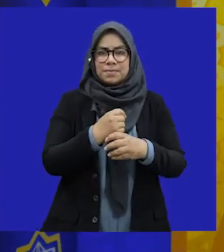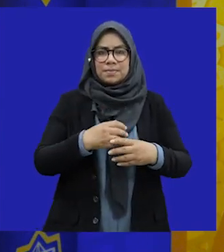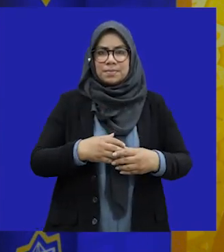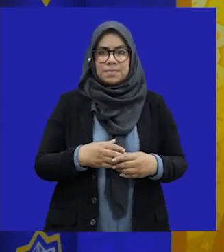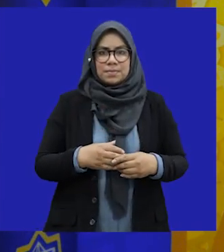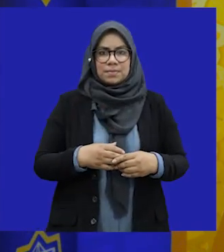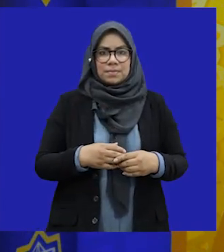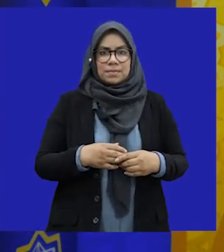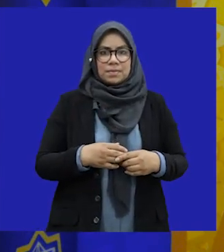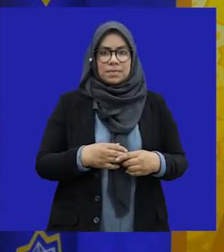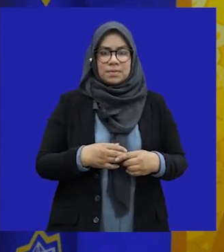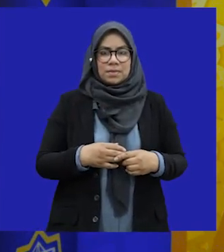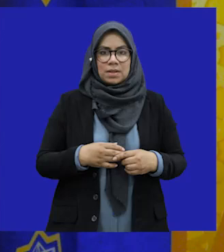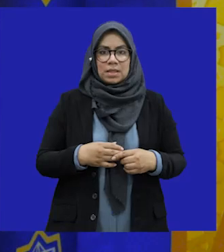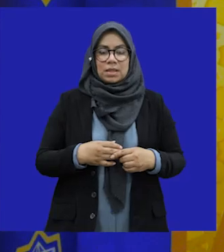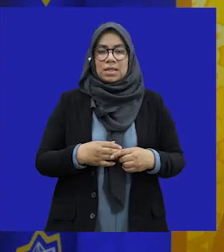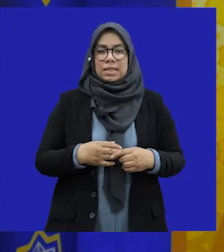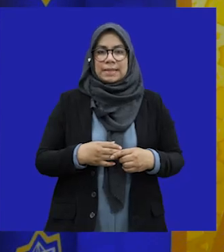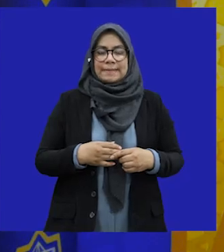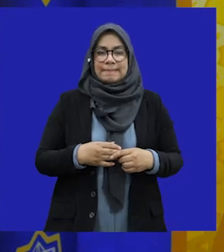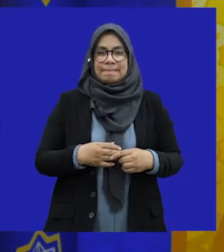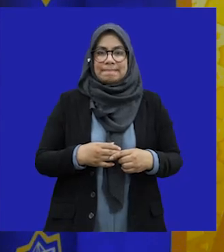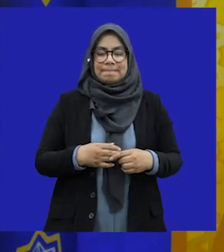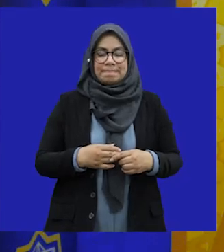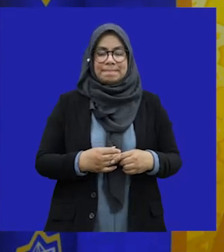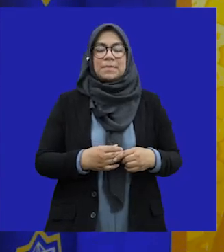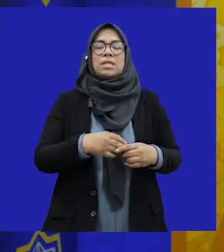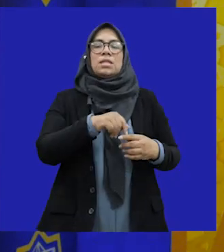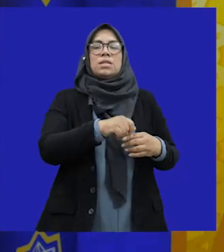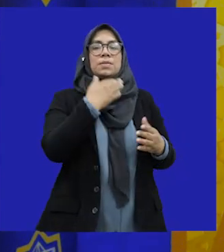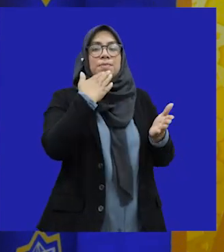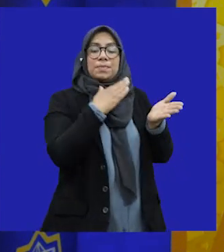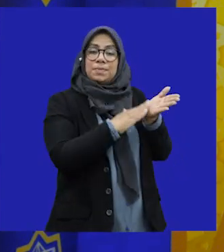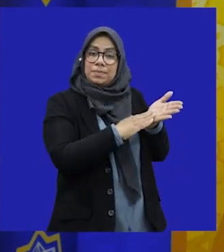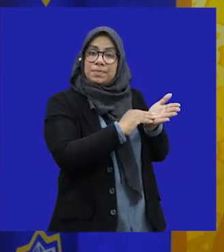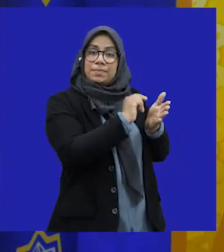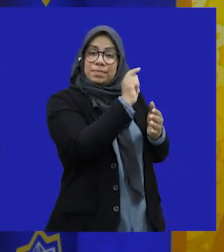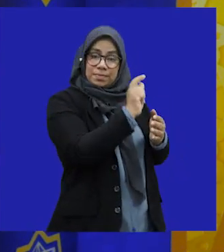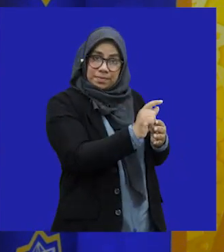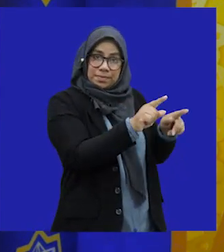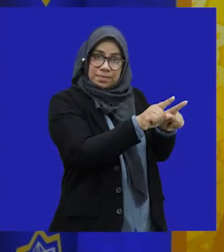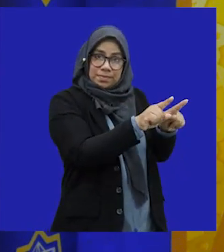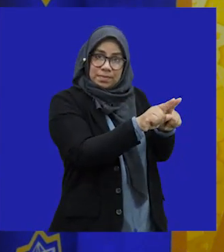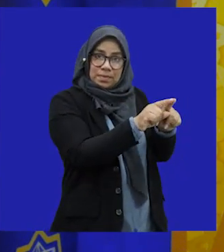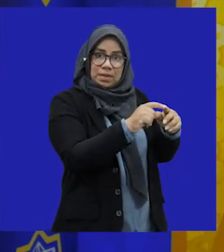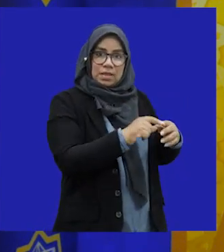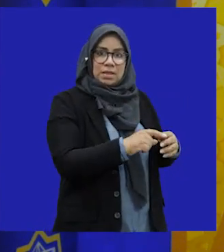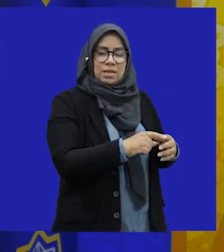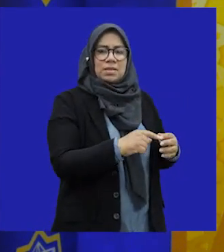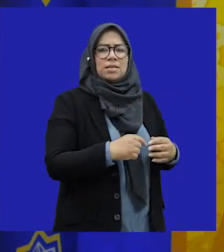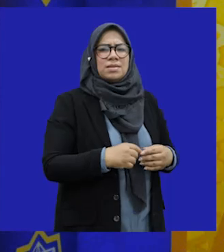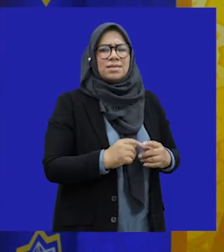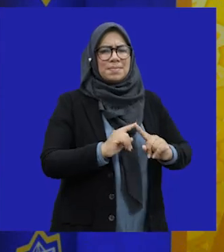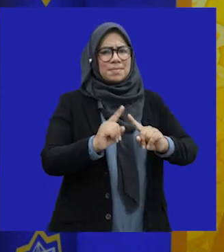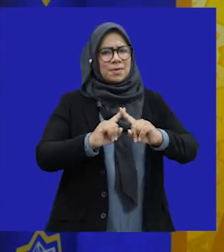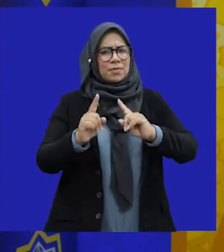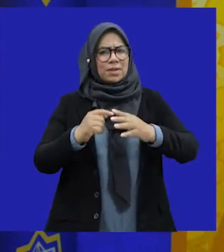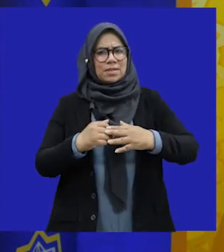a mean to attain the companionship of Rasulullah sallallahu alaihi wasallam in